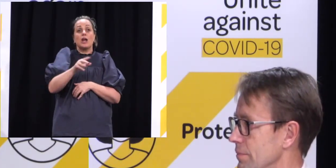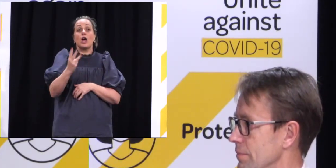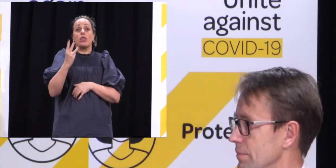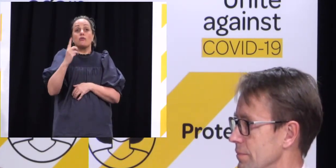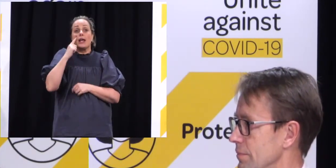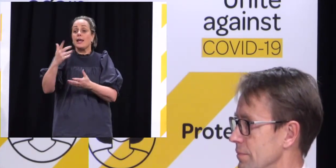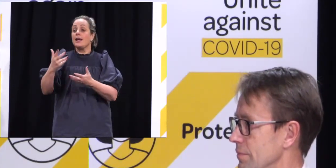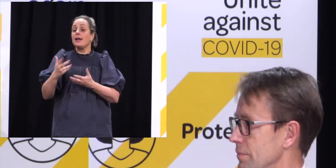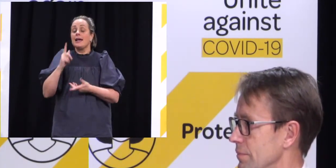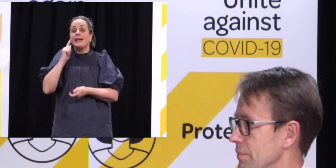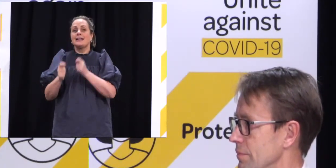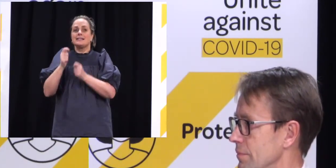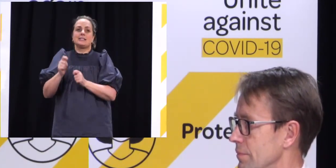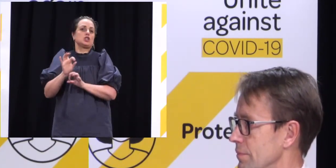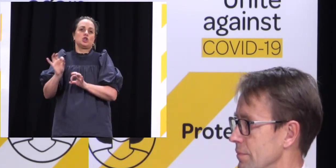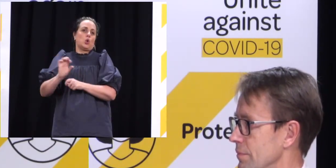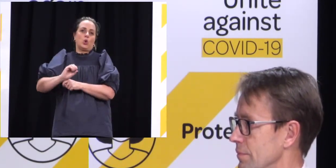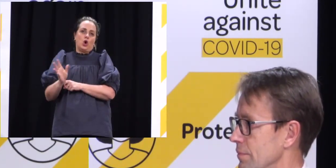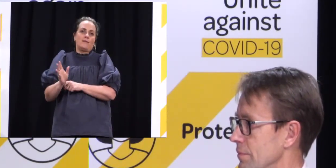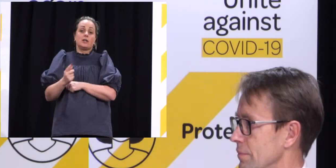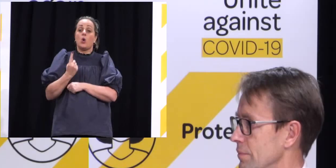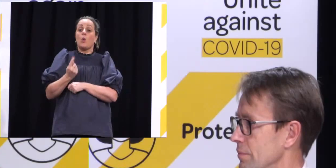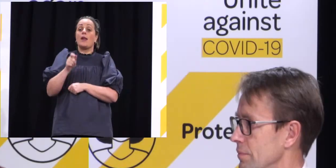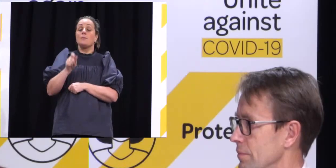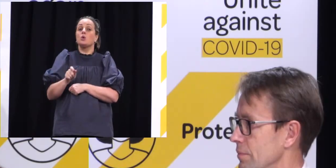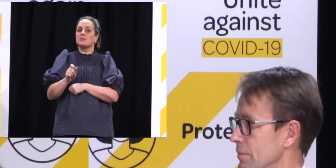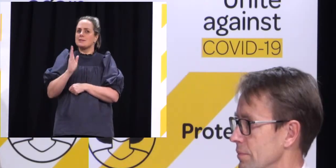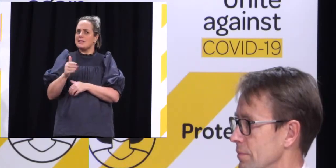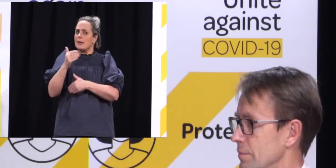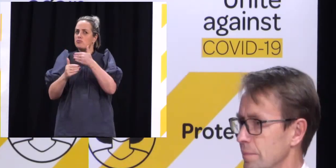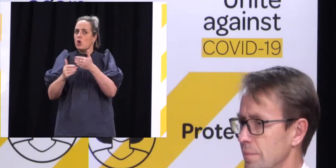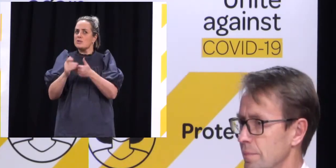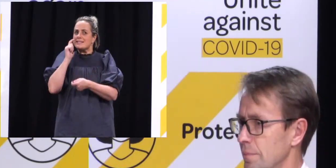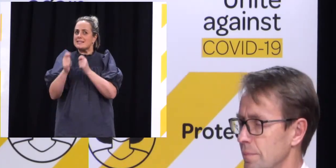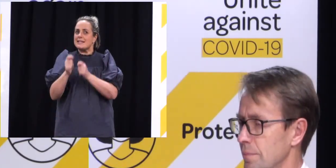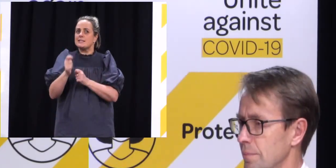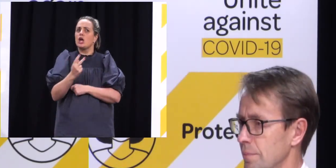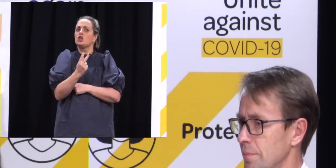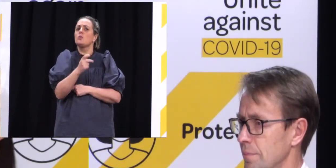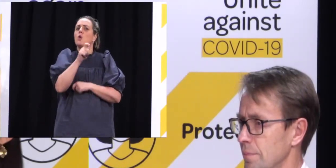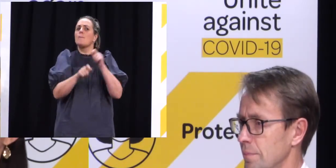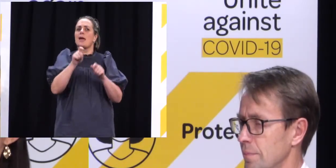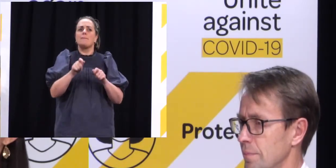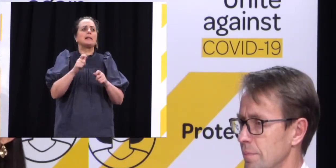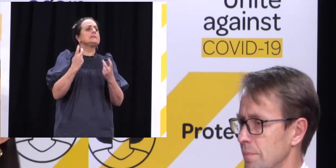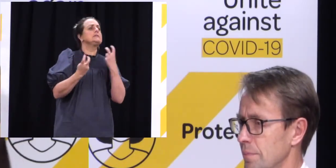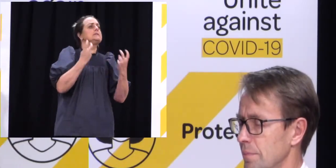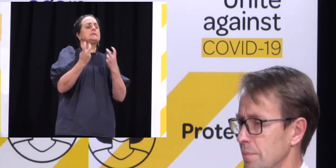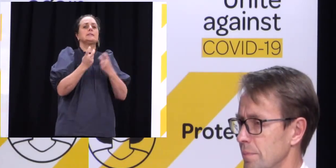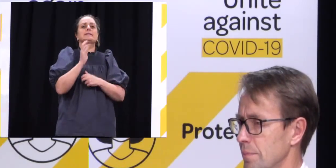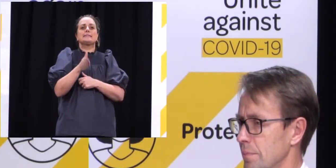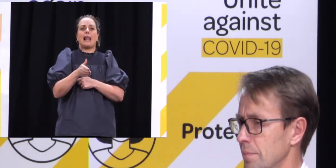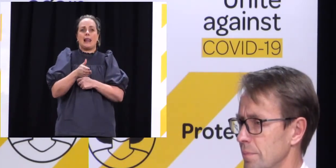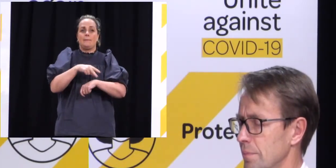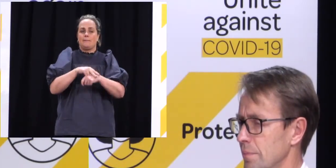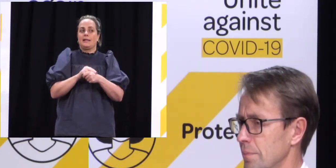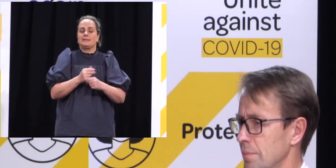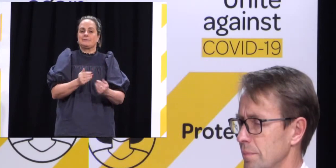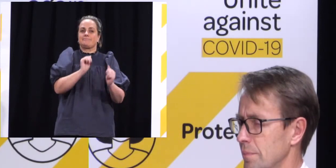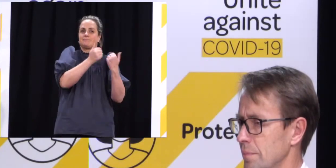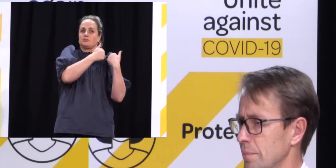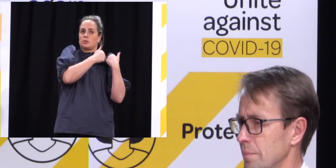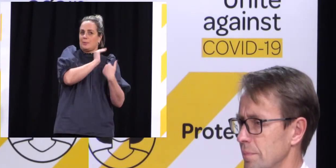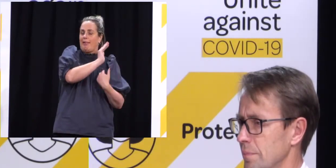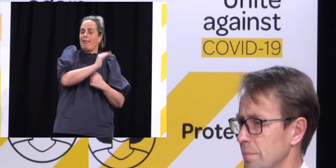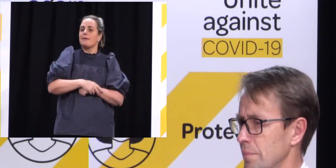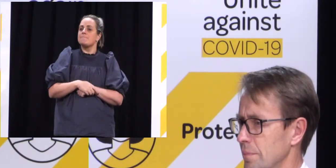negative. 1 in the process of getting a test, and 2 still yet to be identified, and that's what the police is assisting us with. Jane, I'll let you finish on that, and then I'll come to